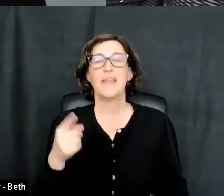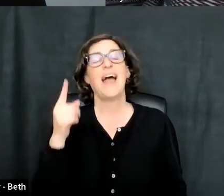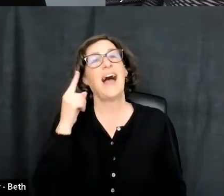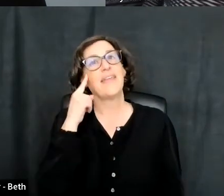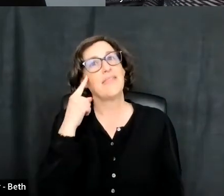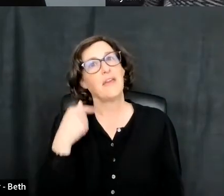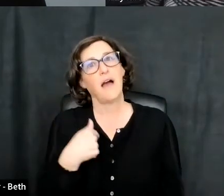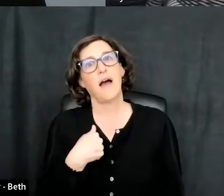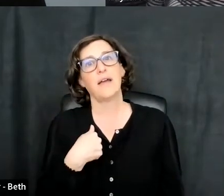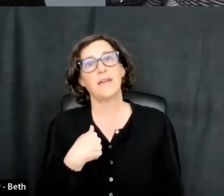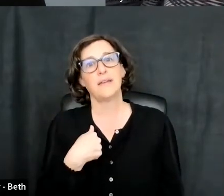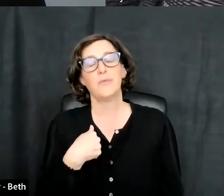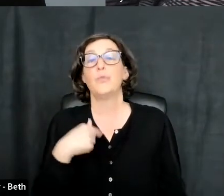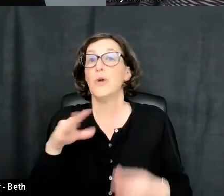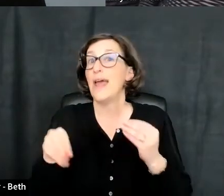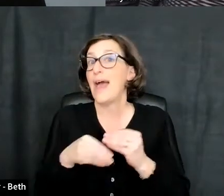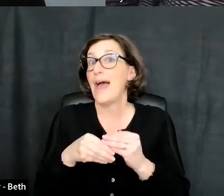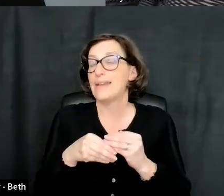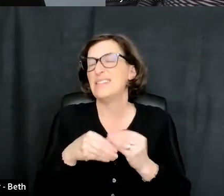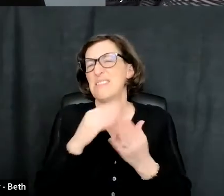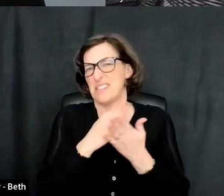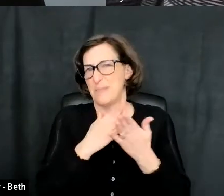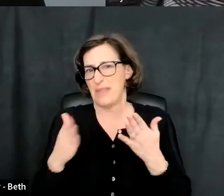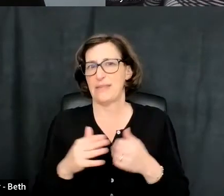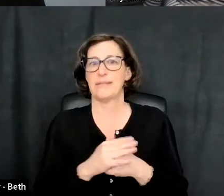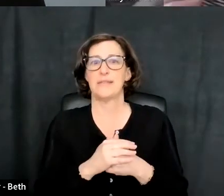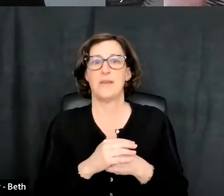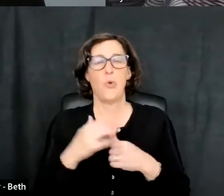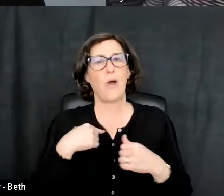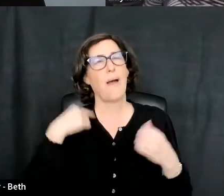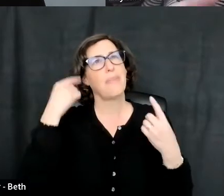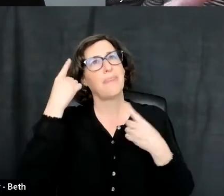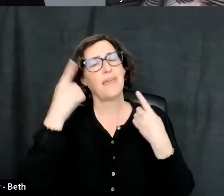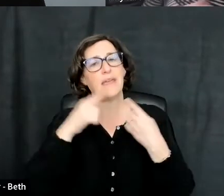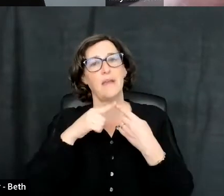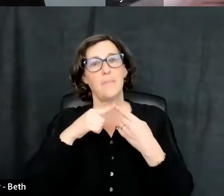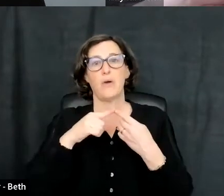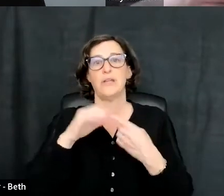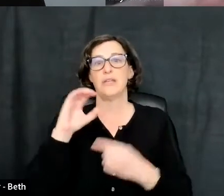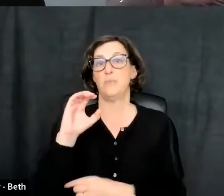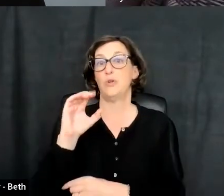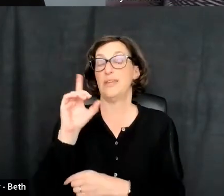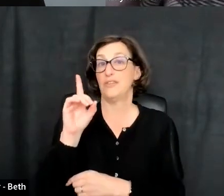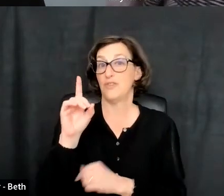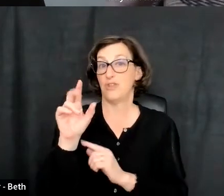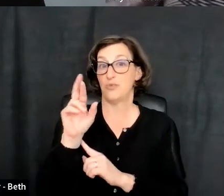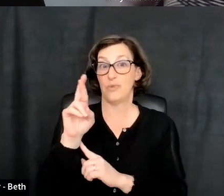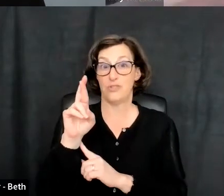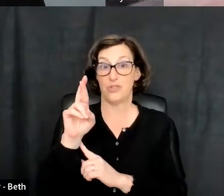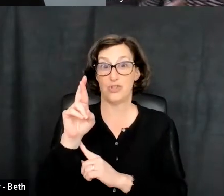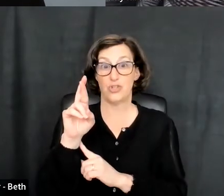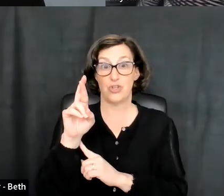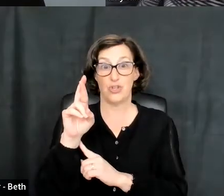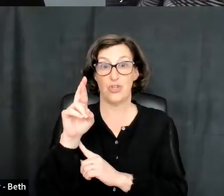would add a couple of things where I'm like thinking about community-driven research is where you're not starting